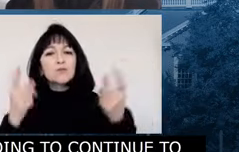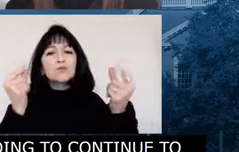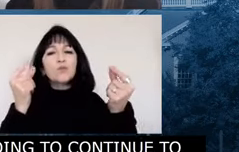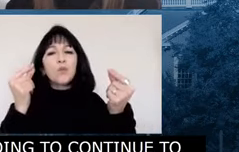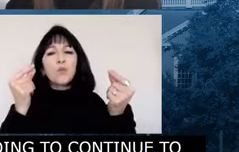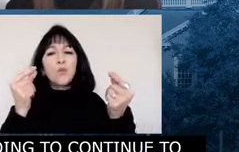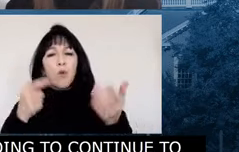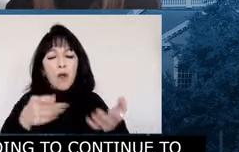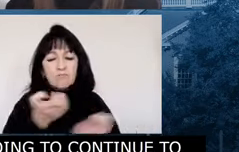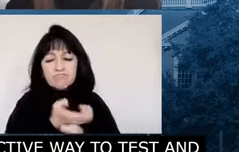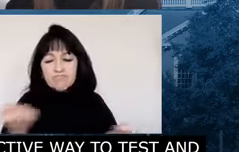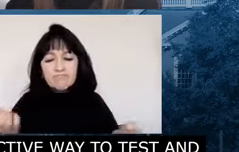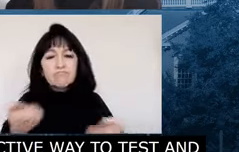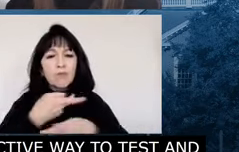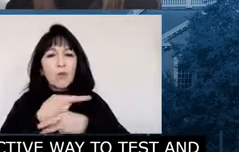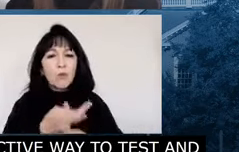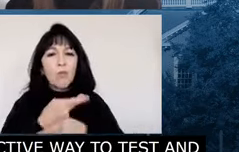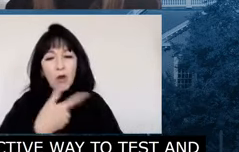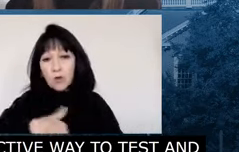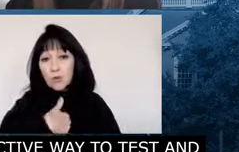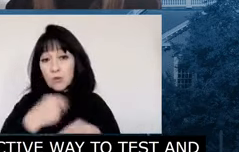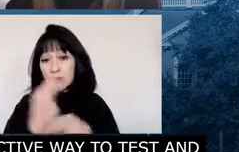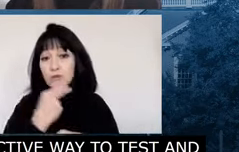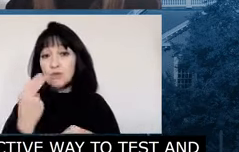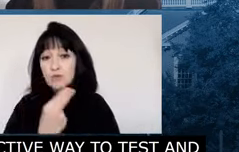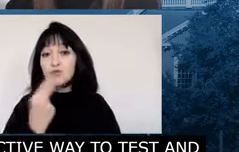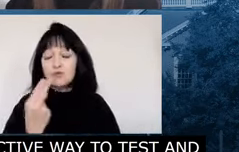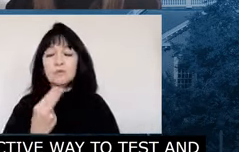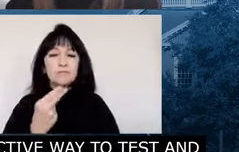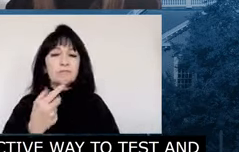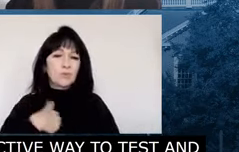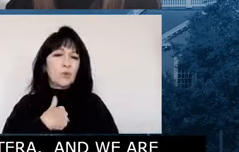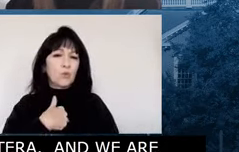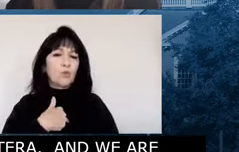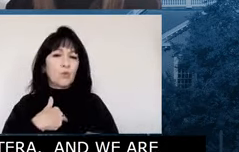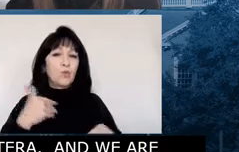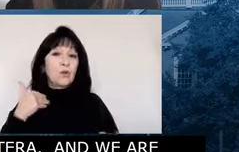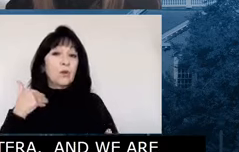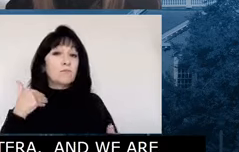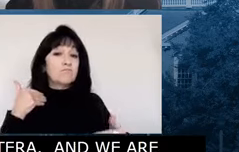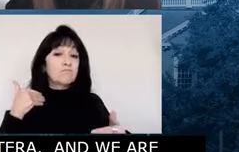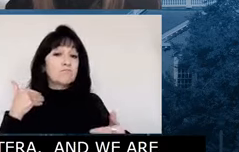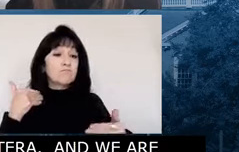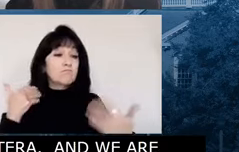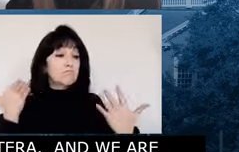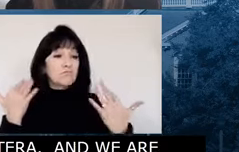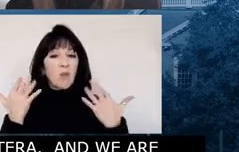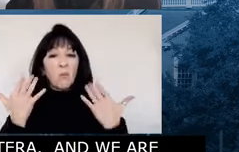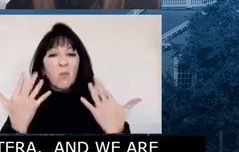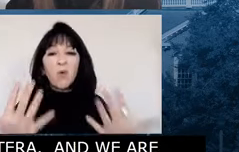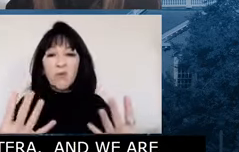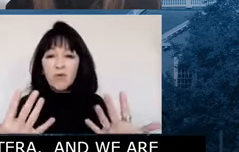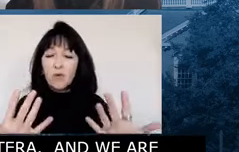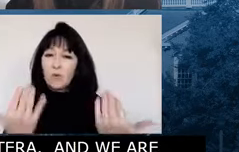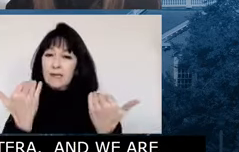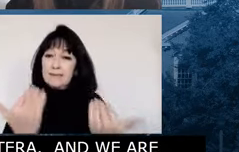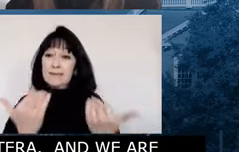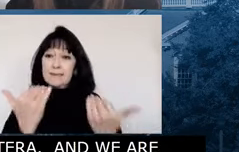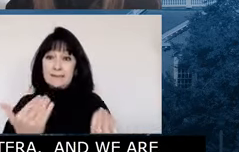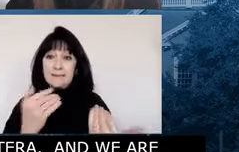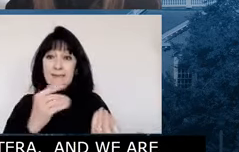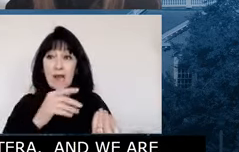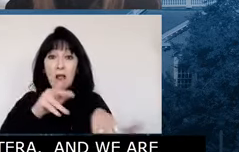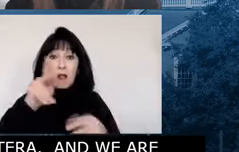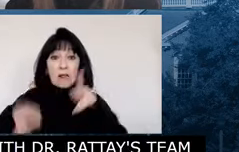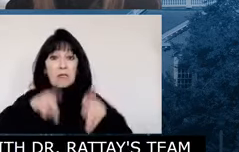we'll continue to discuss that with Dr. Tay's team as we move forward. But the demand has decreased. I